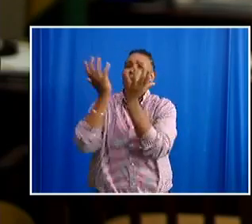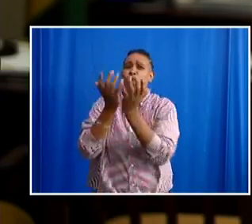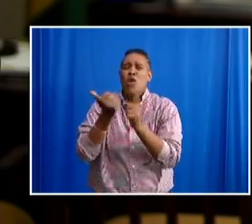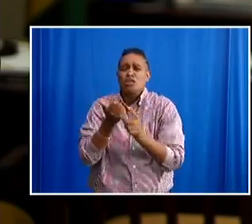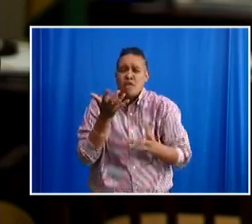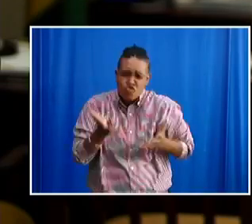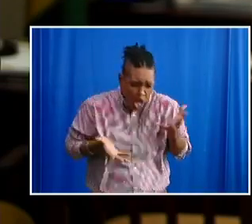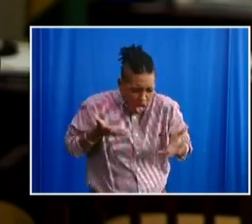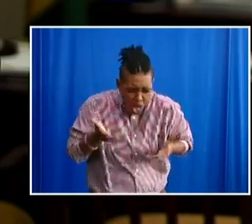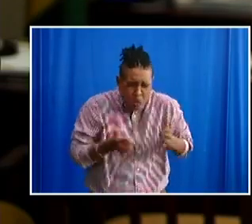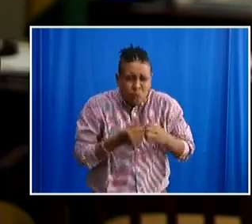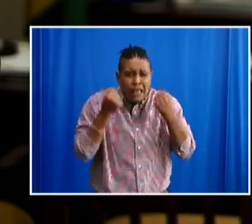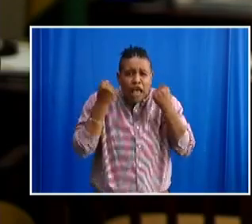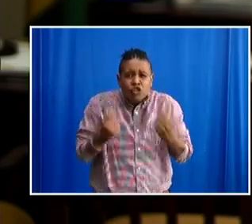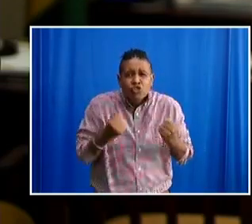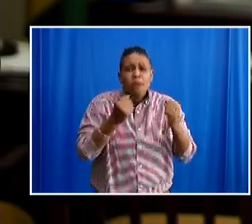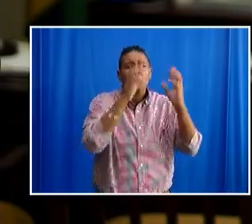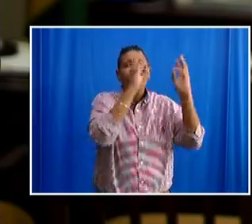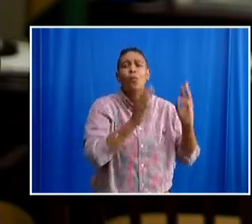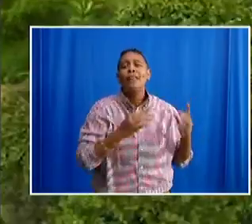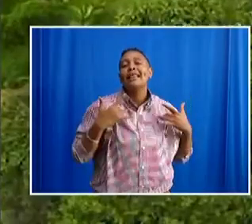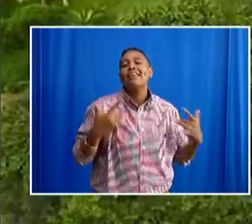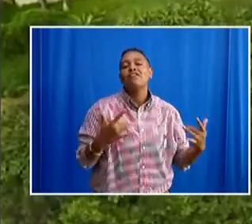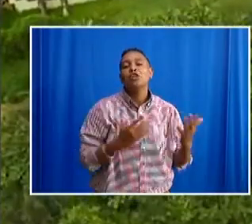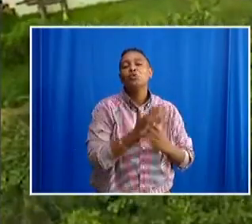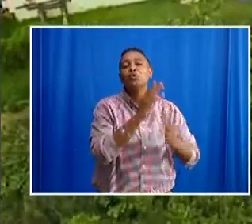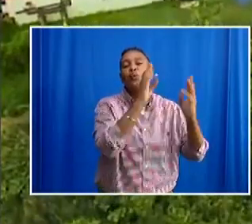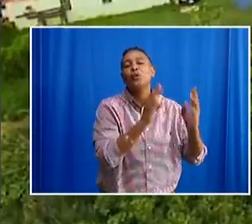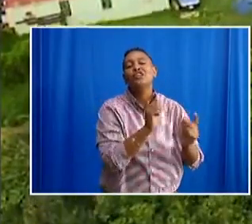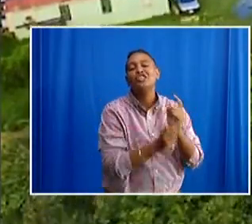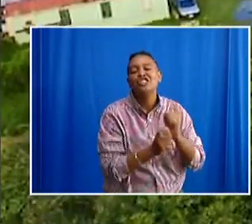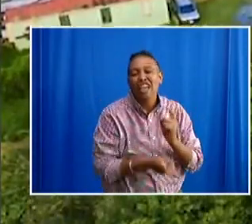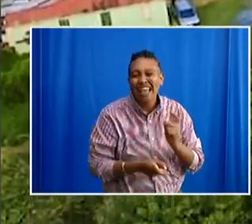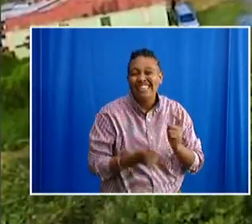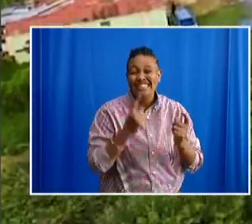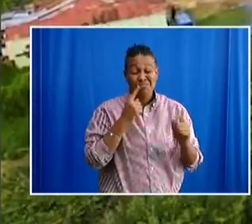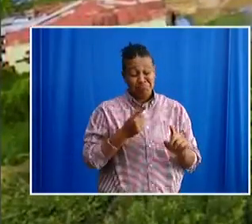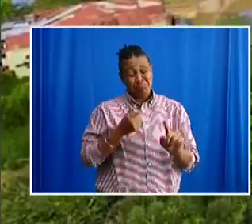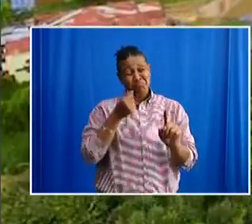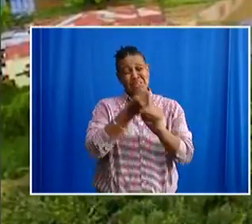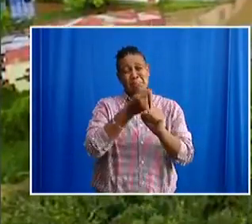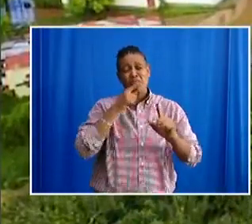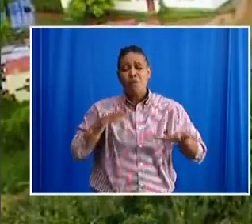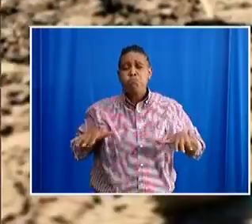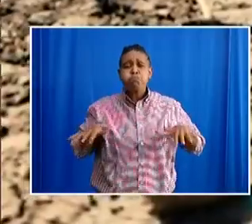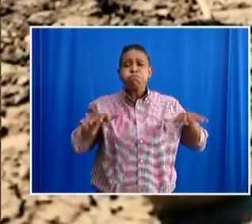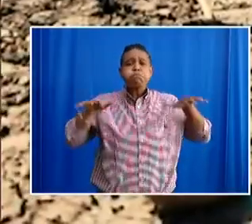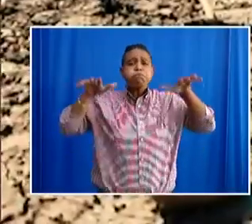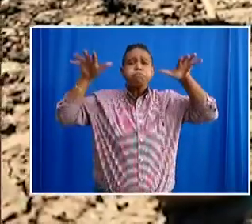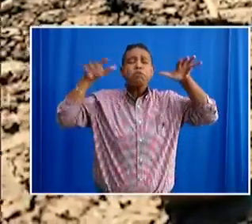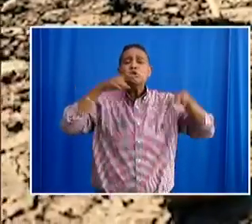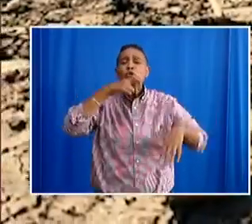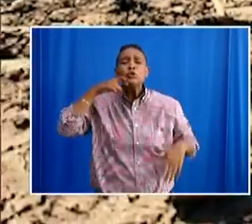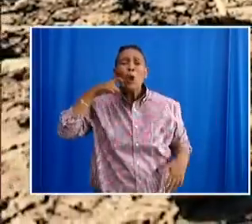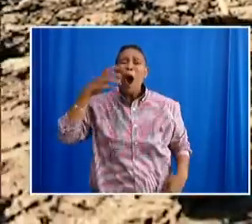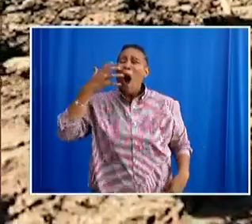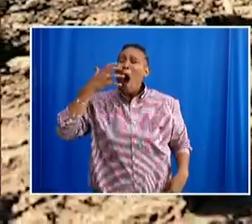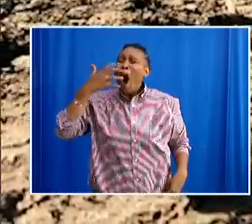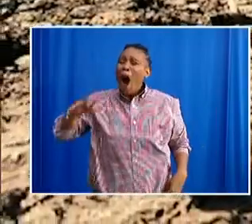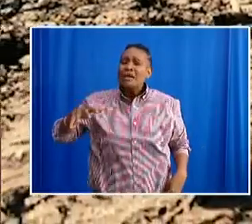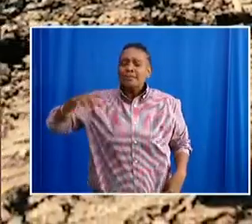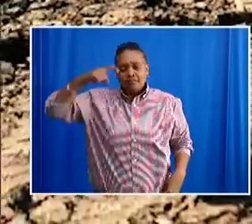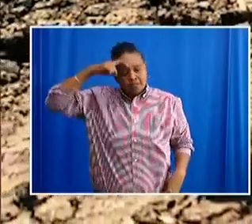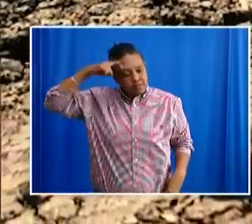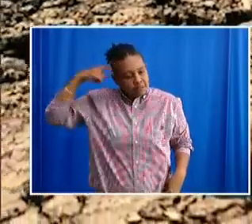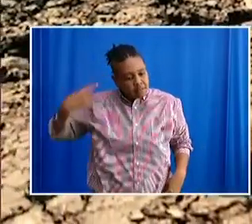with extreme weather events driven by climate change, amplifying the impacts of floods, droughts, and heat waves which threaten